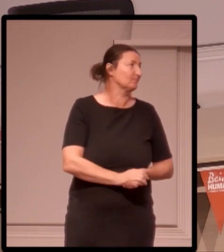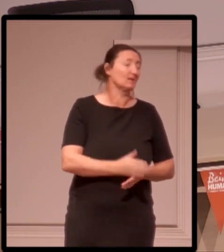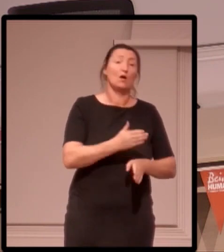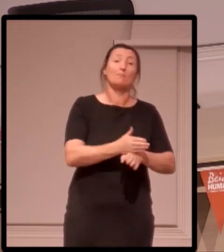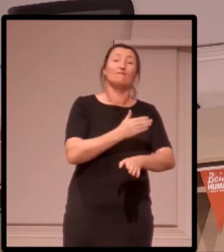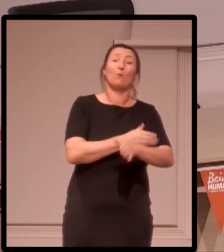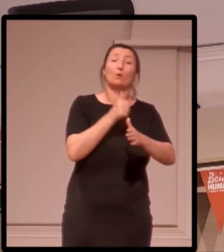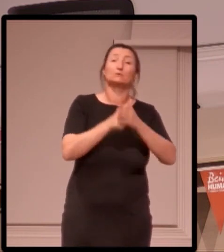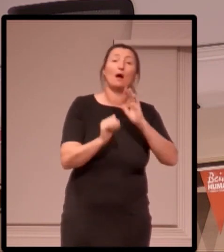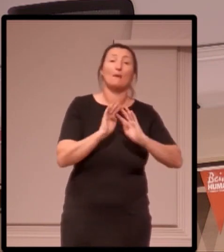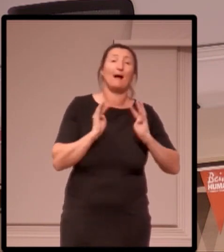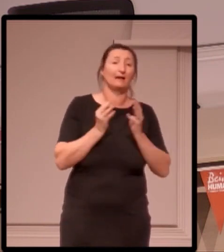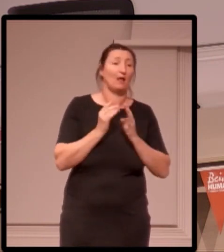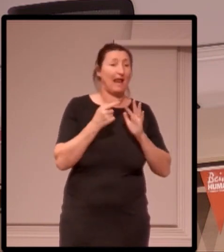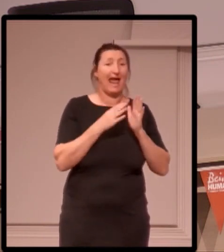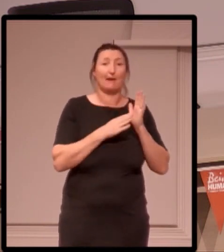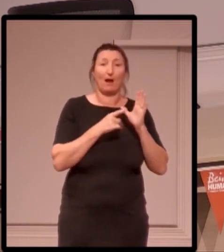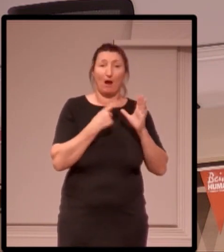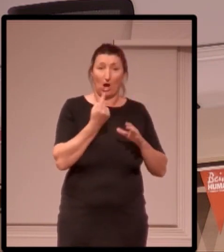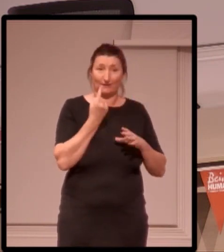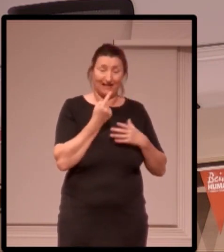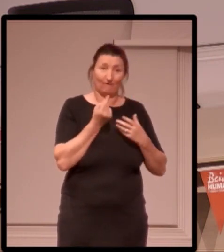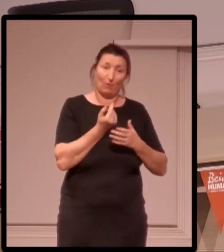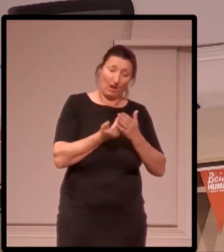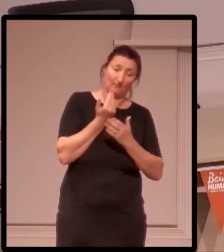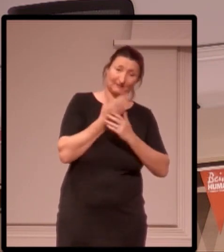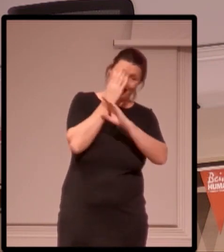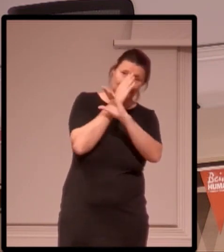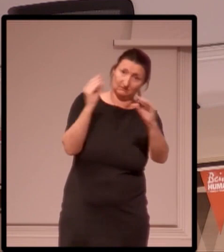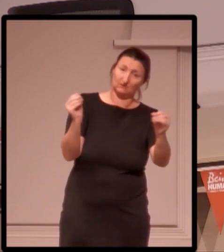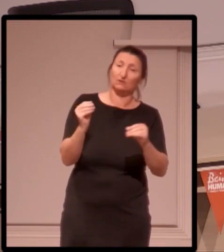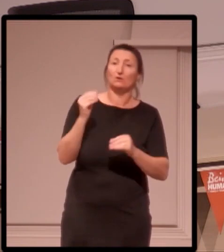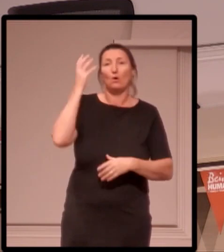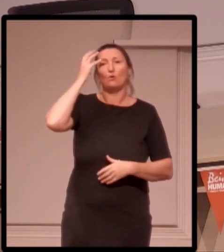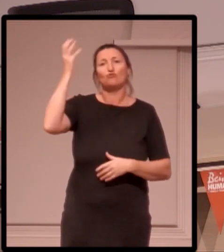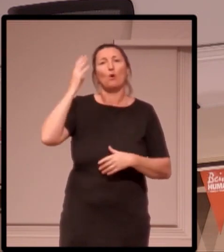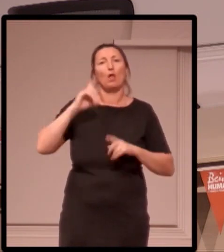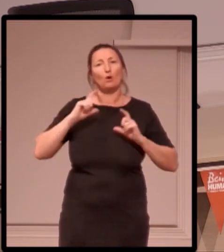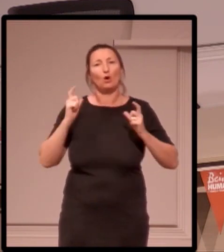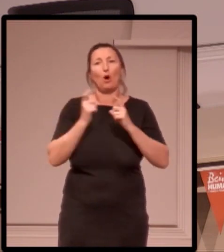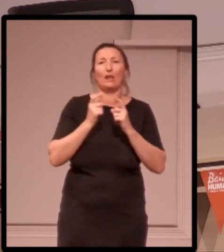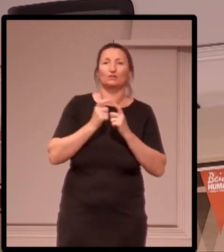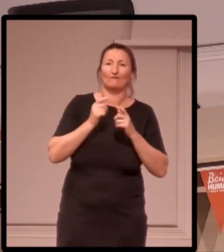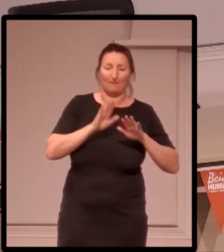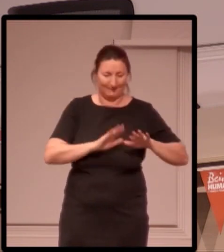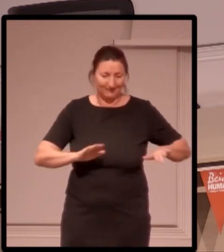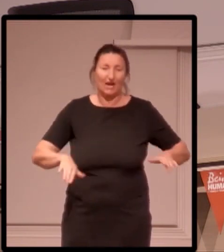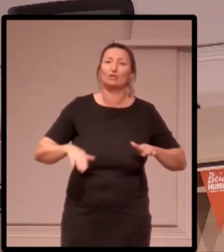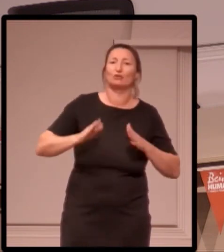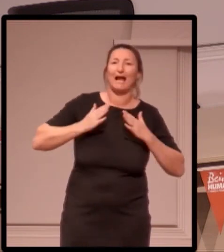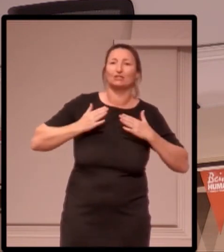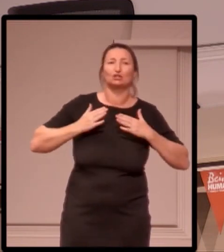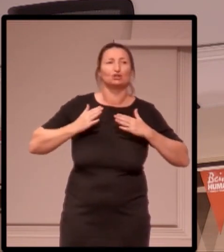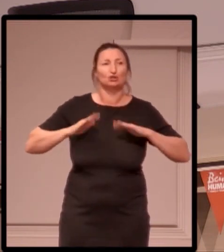the panel, Emma's going to come up to give us an update on some of the Royal College of Paediatrics and Child Health initiatives. So over